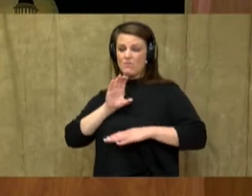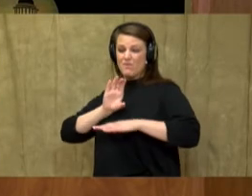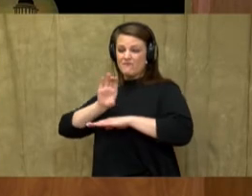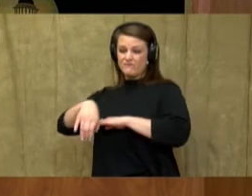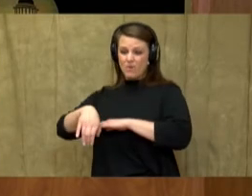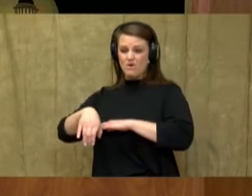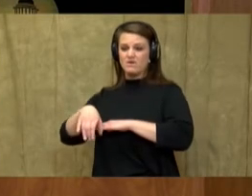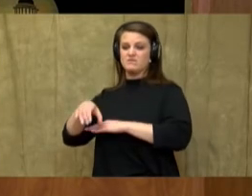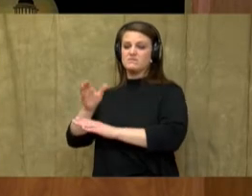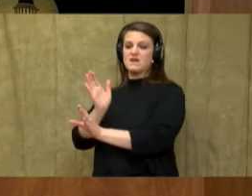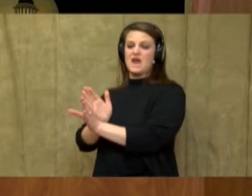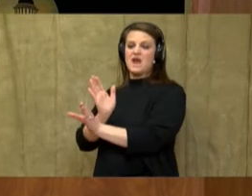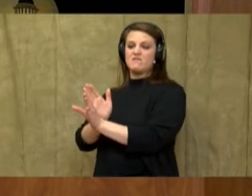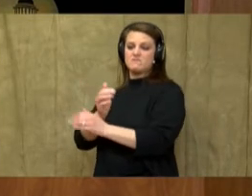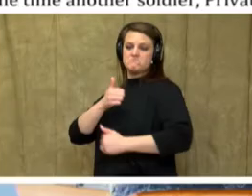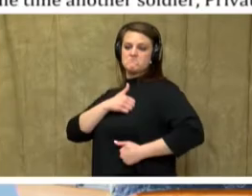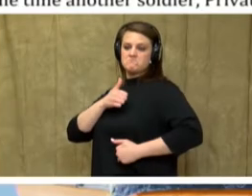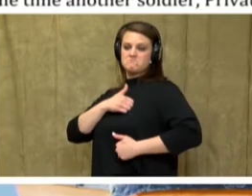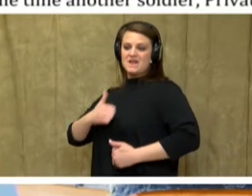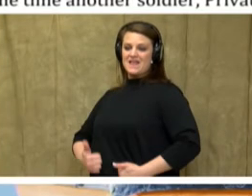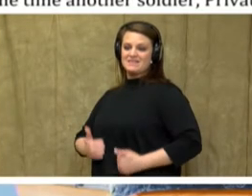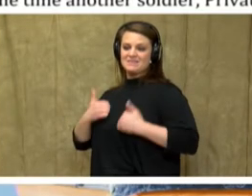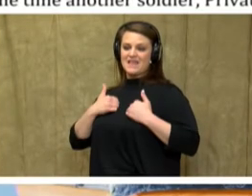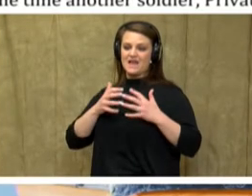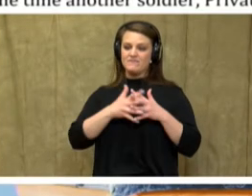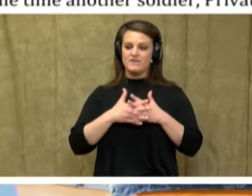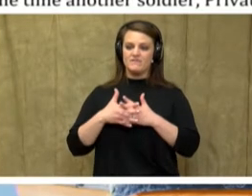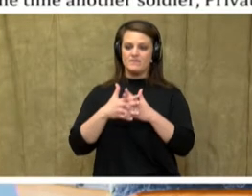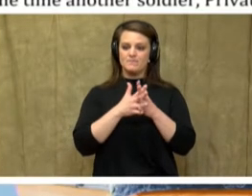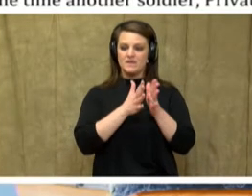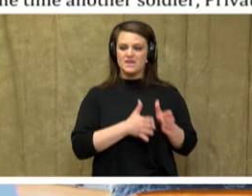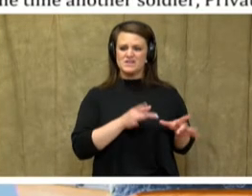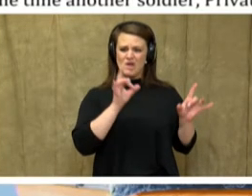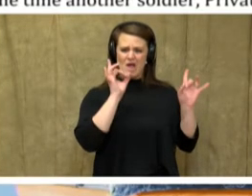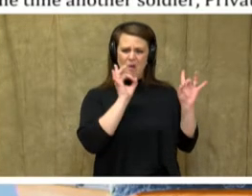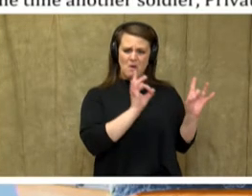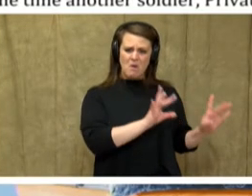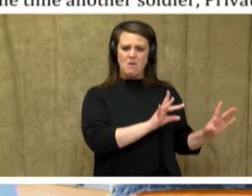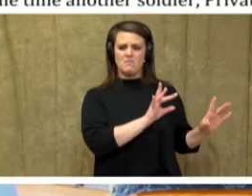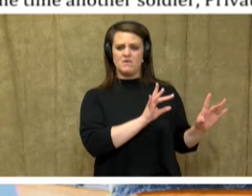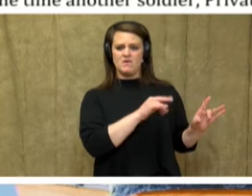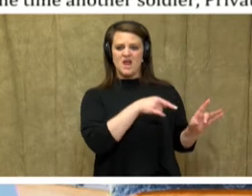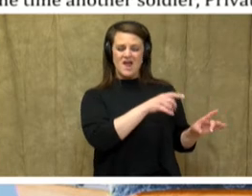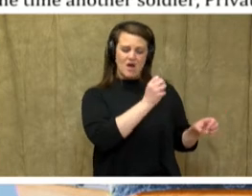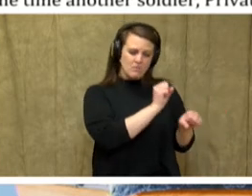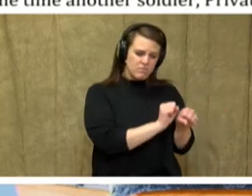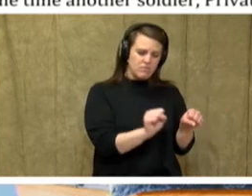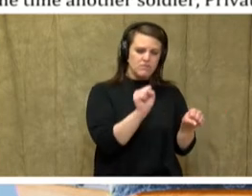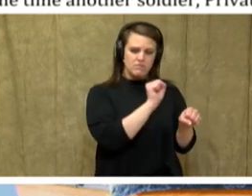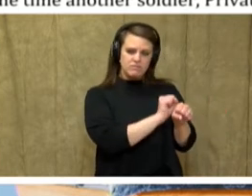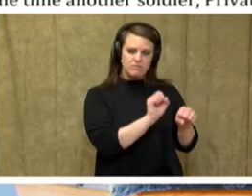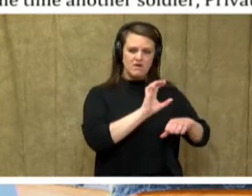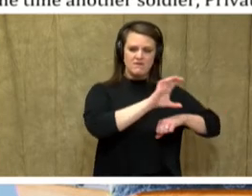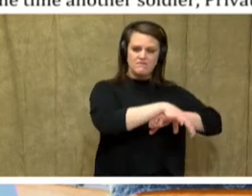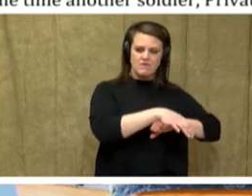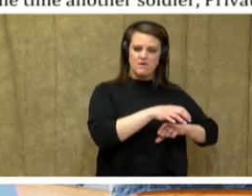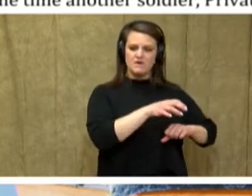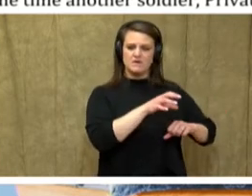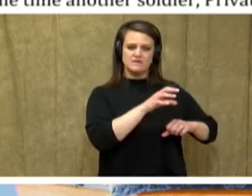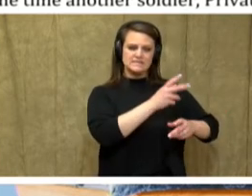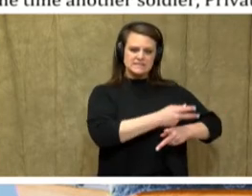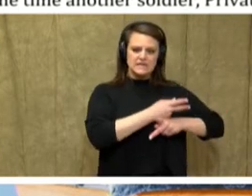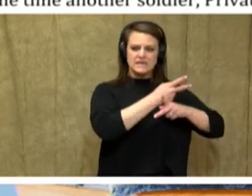average American citizens, the life of the Americans have been horrible. Hardworking Americans have been forced to care